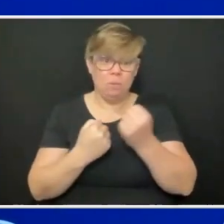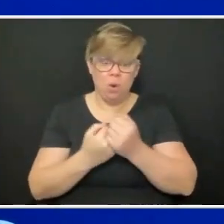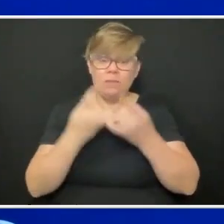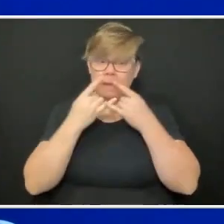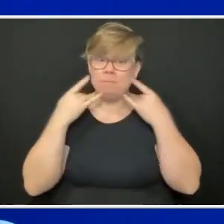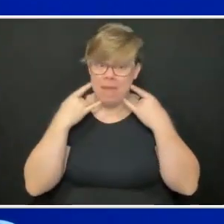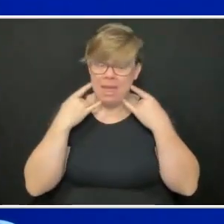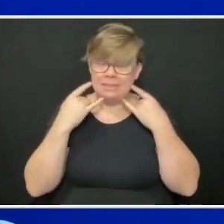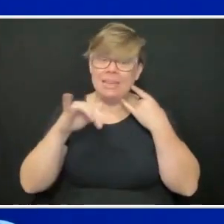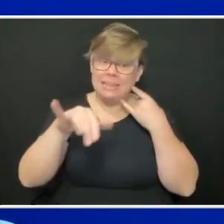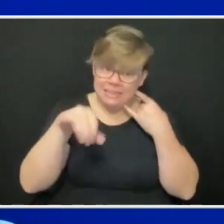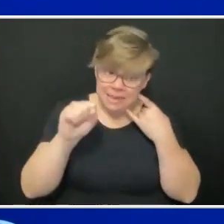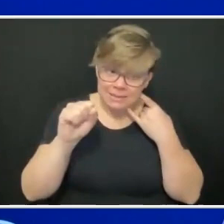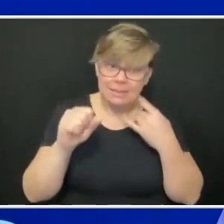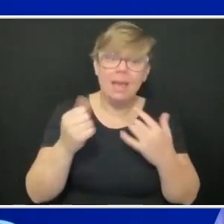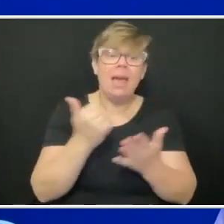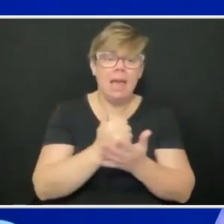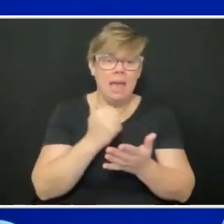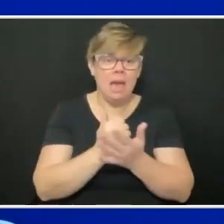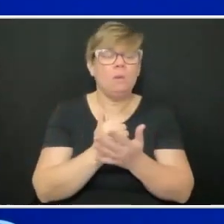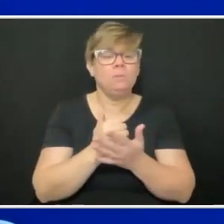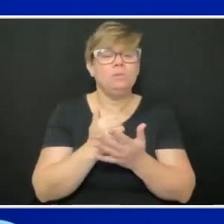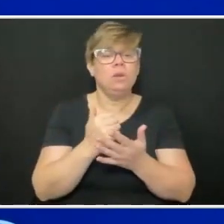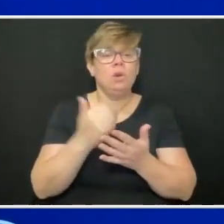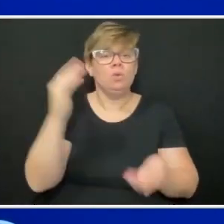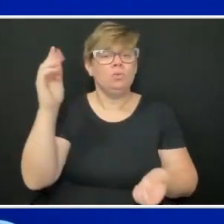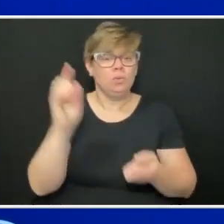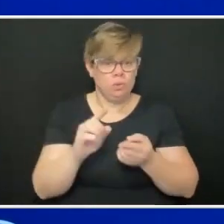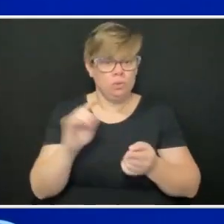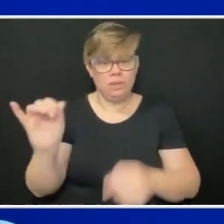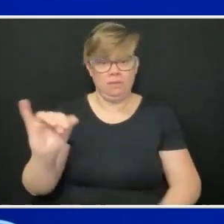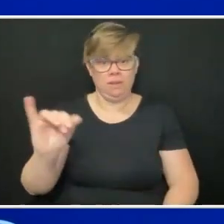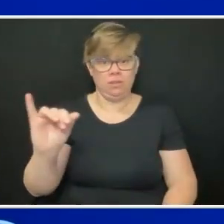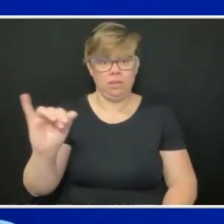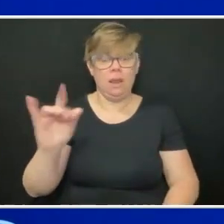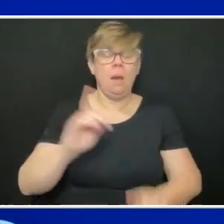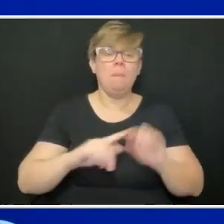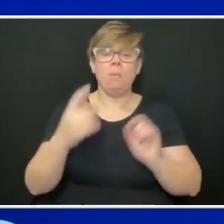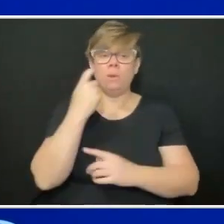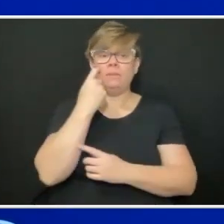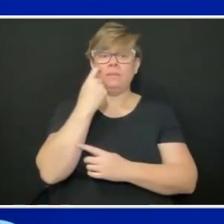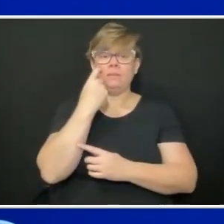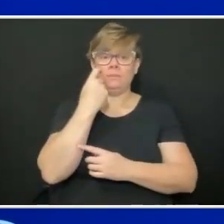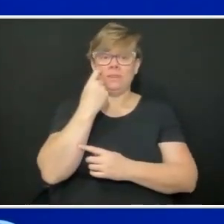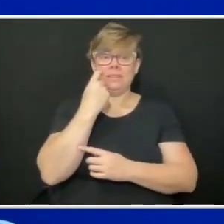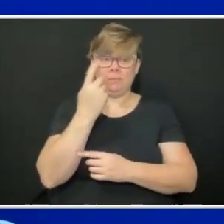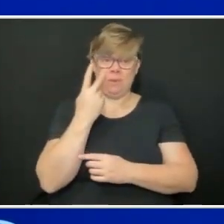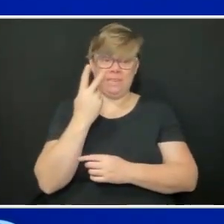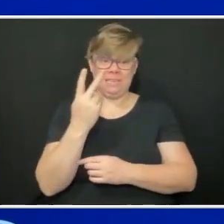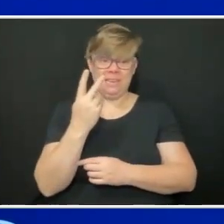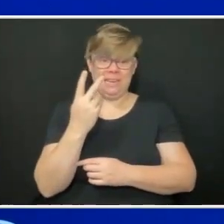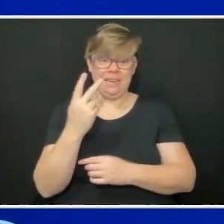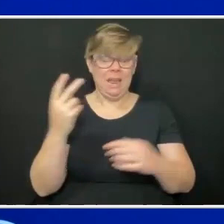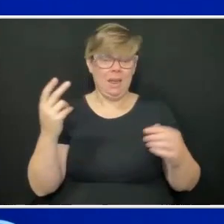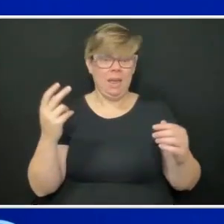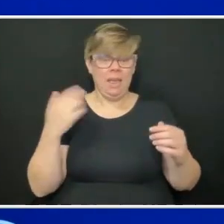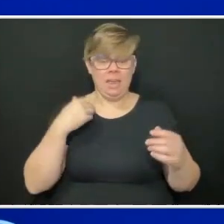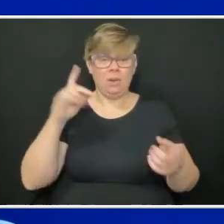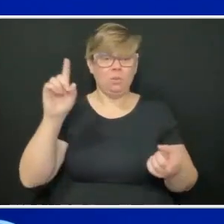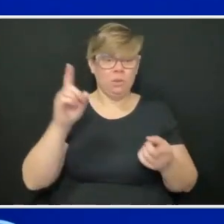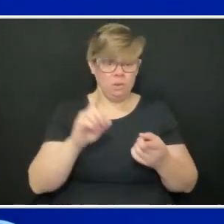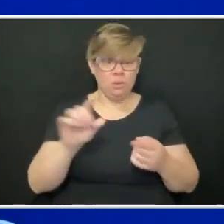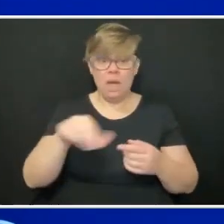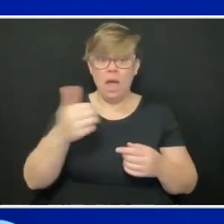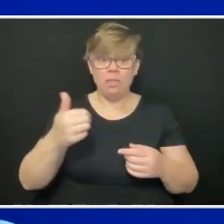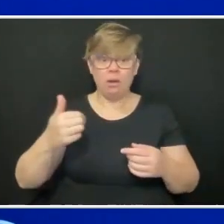reduce SARS-CoV-2 infection. But also, as we saw the last couple years, as compared to this year, it also helped reduce other respiratory viruses